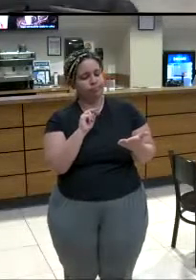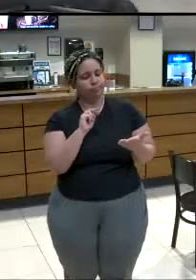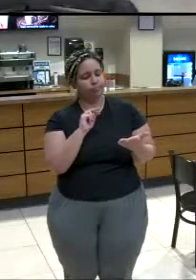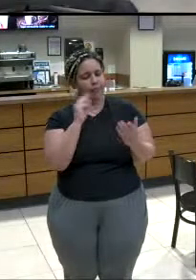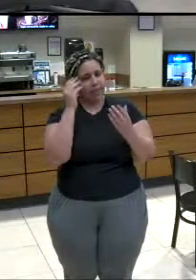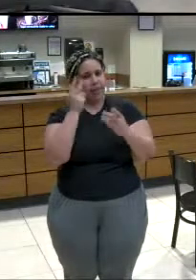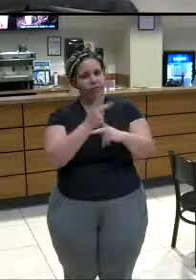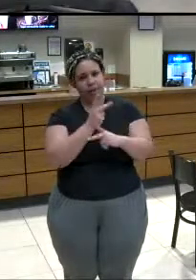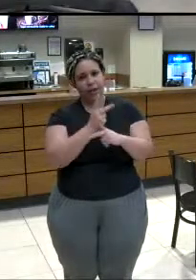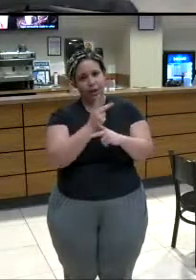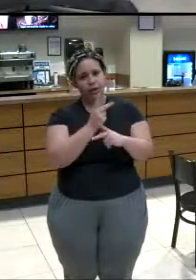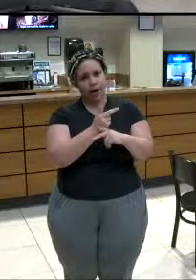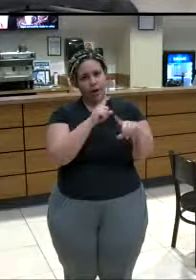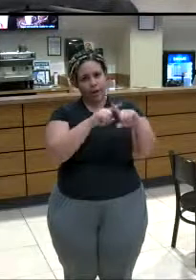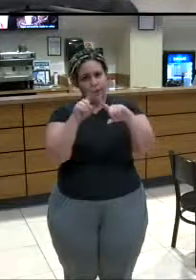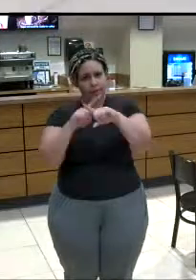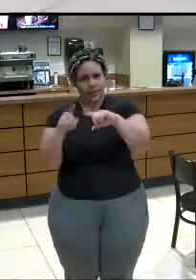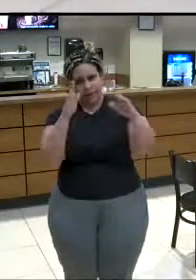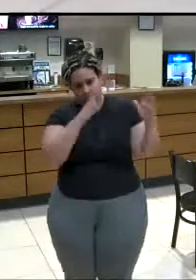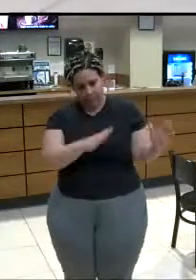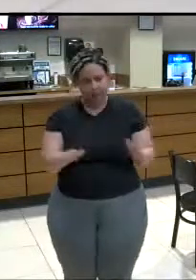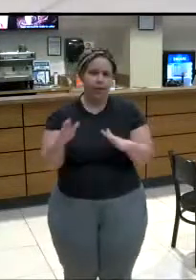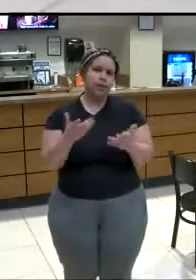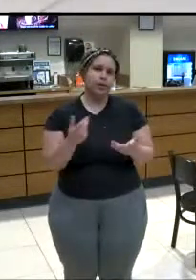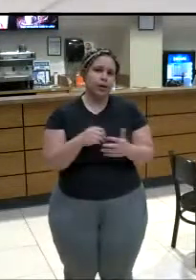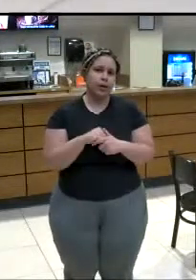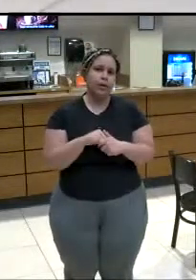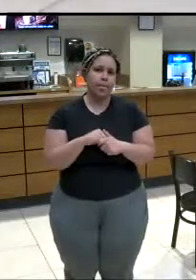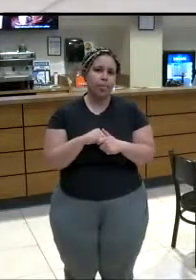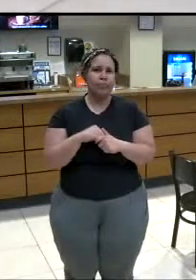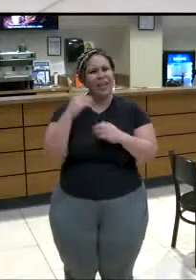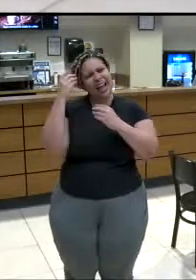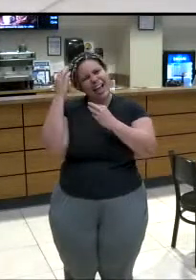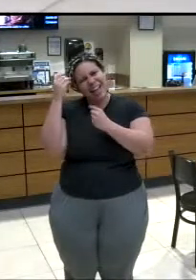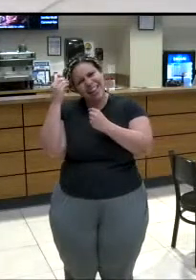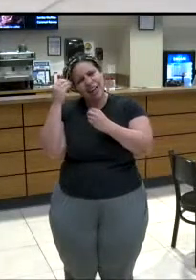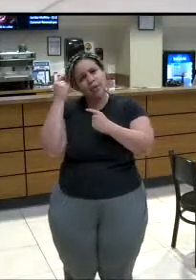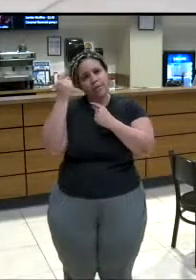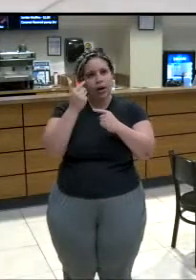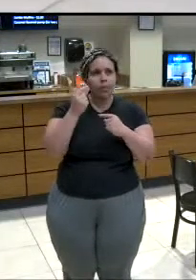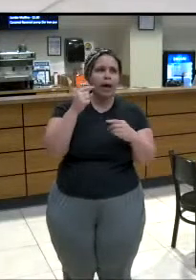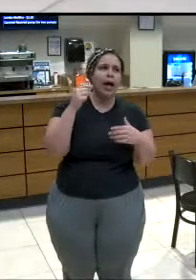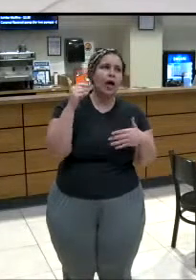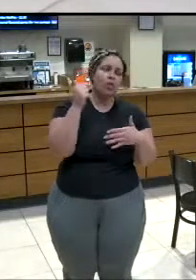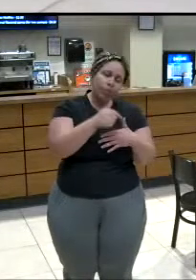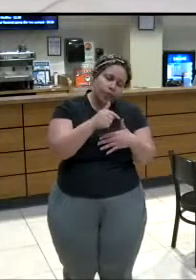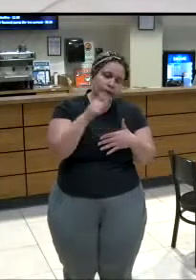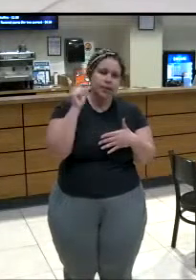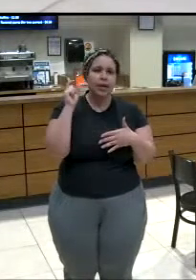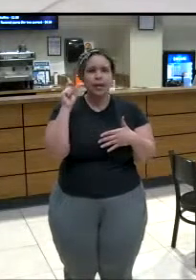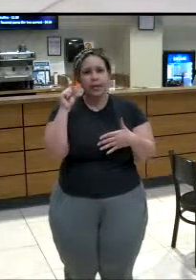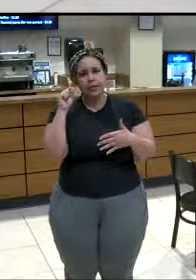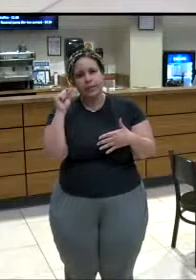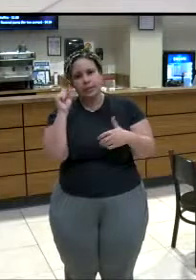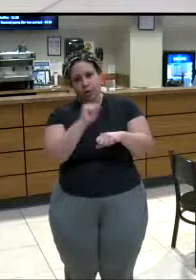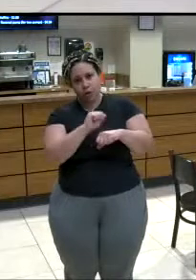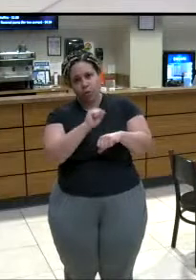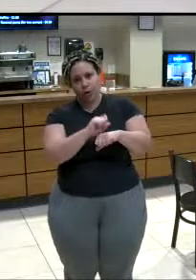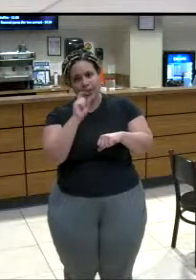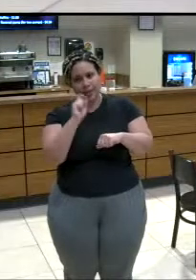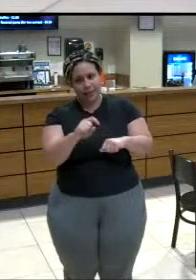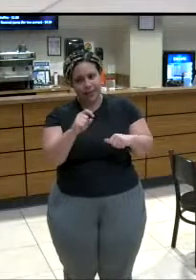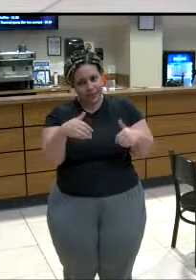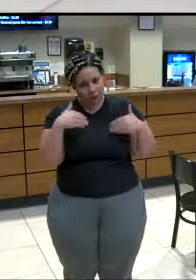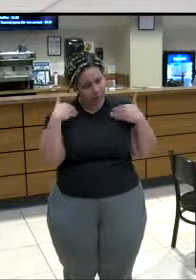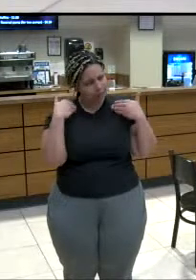change that sort of, you know, course. I think the idea being like we've thought about this and we believe that this is the work that needs to be done. So yes, if it turns out